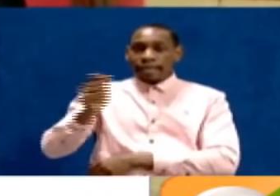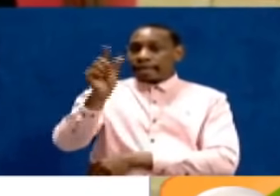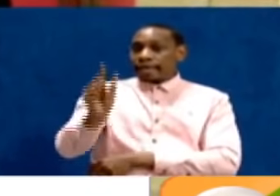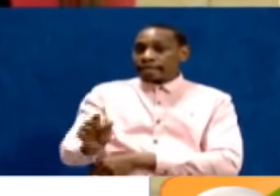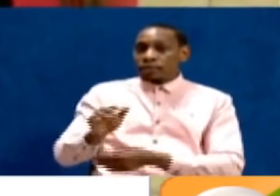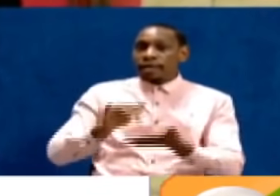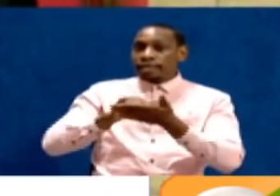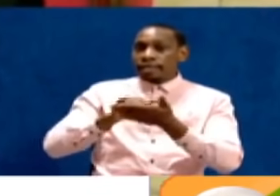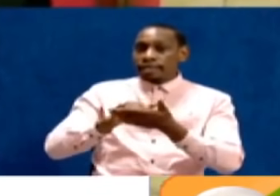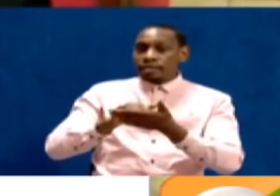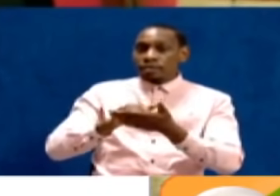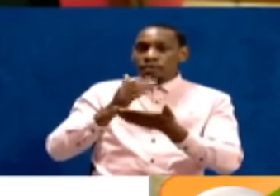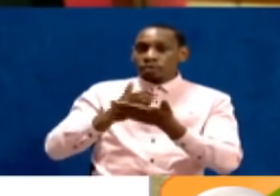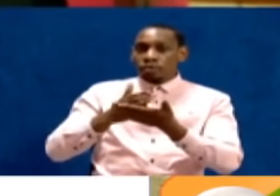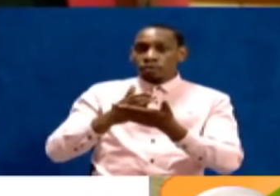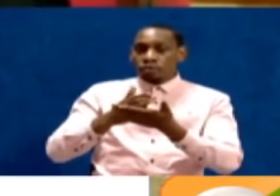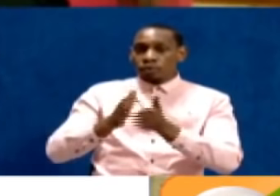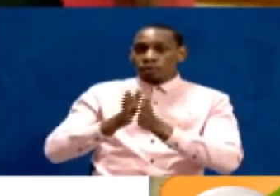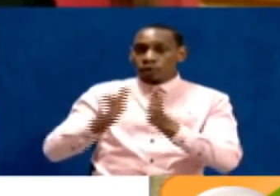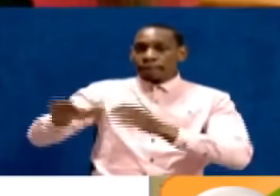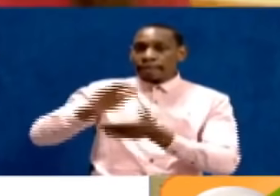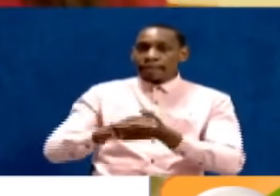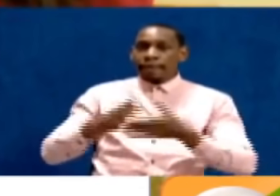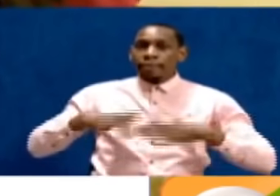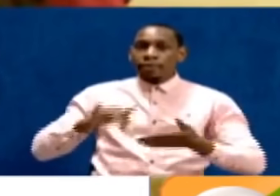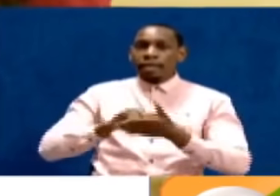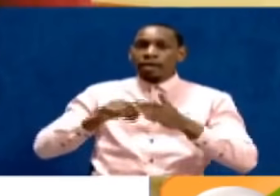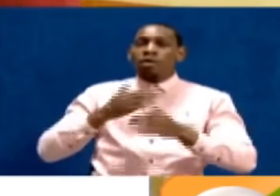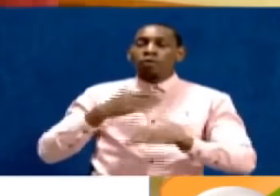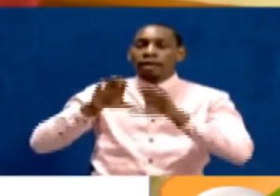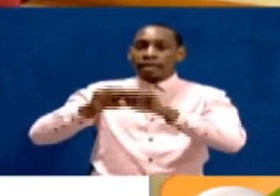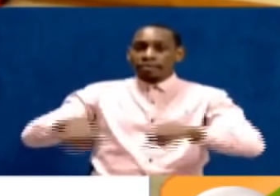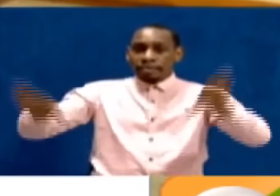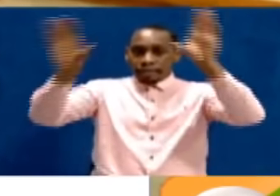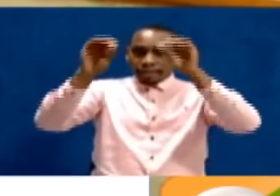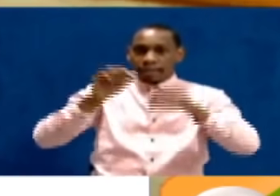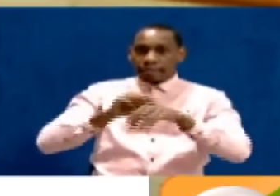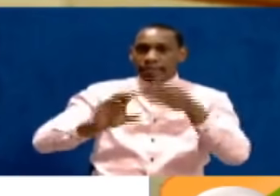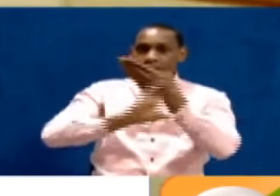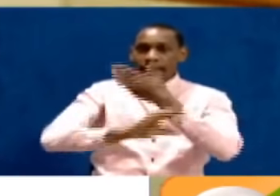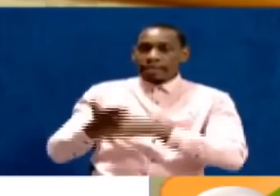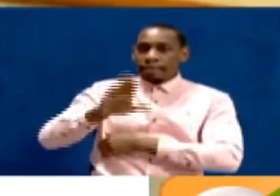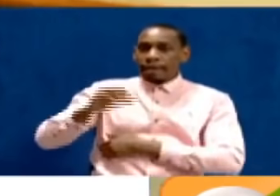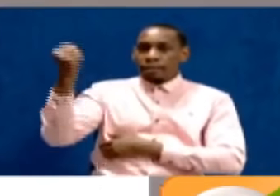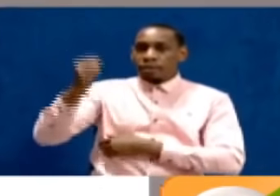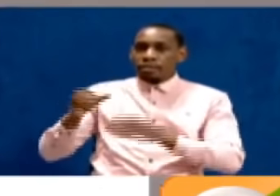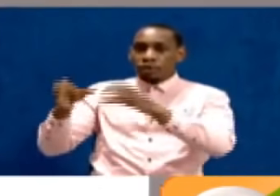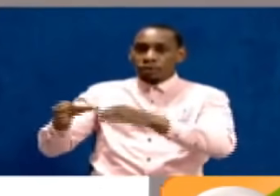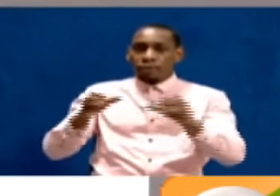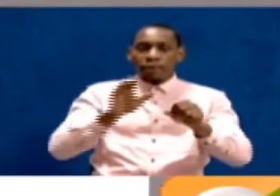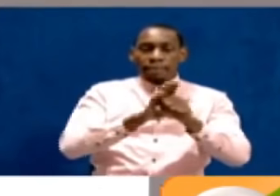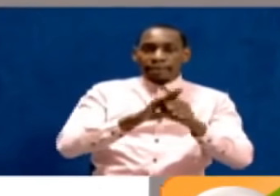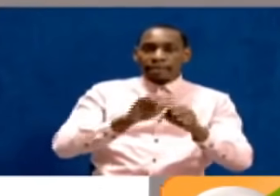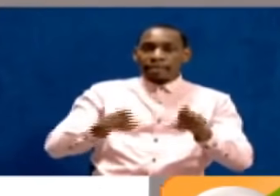region. That has been an open hunting ground for presidential hopefuls since the country returned to multipartism, in